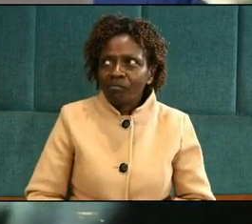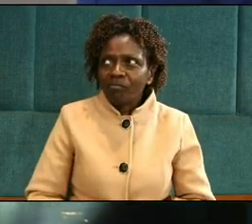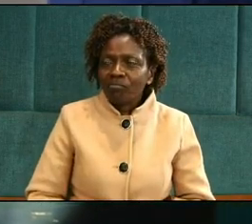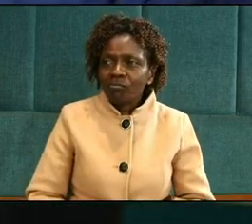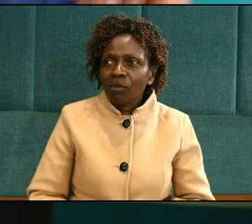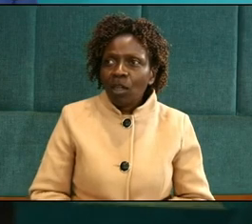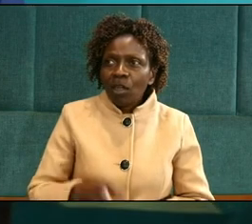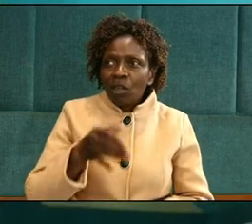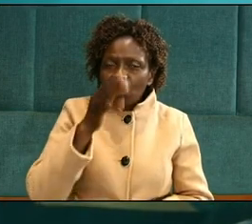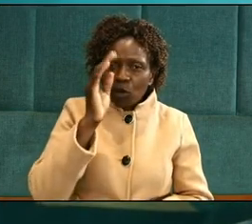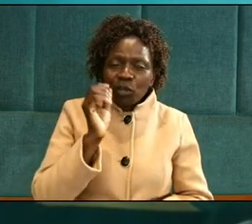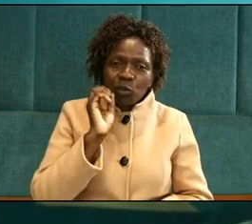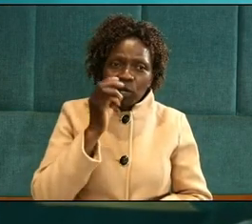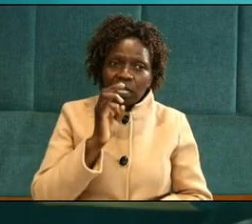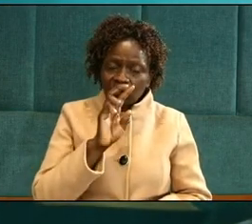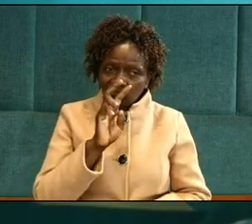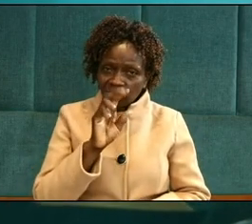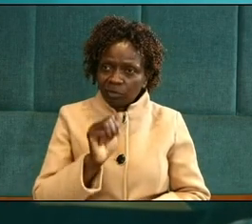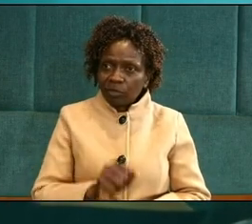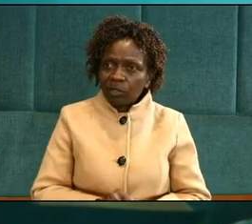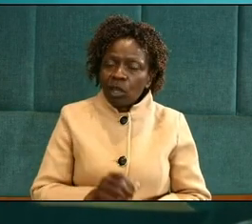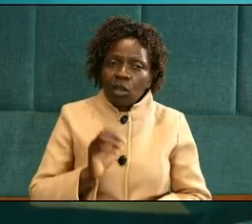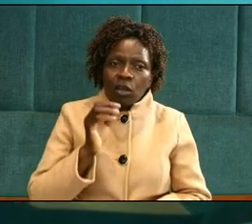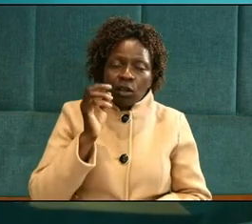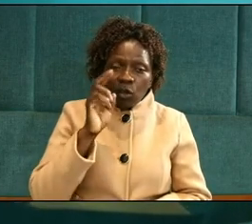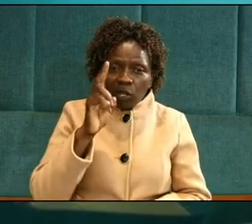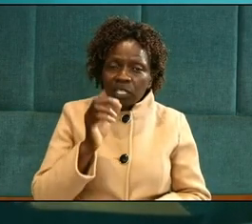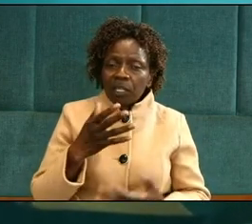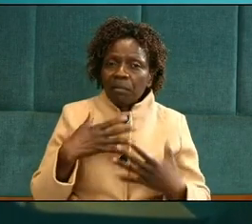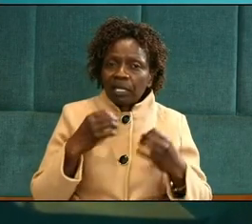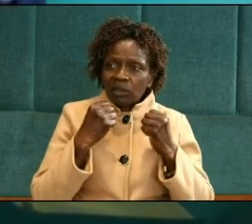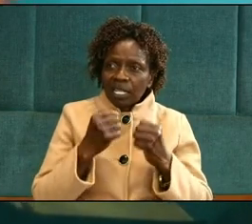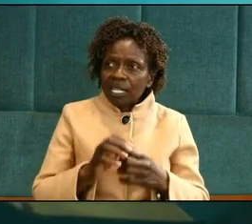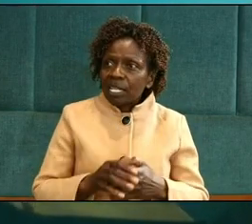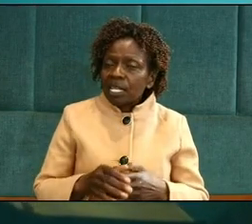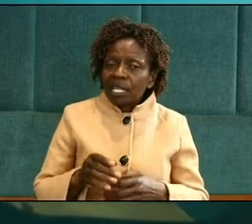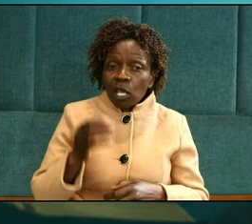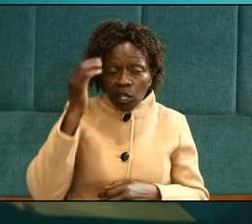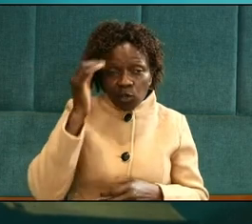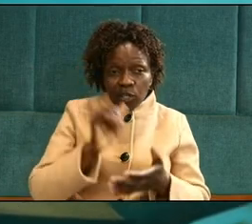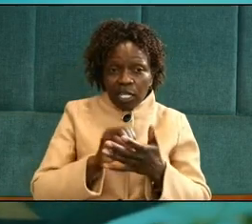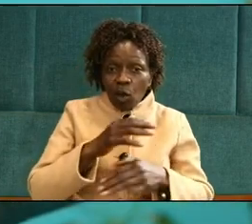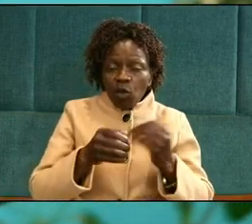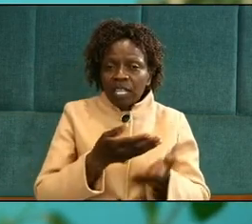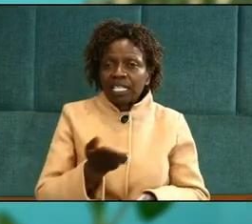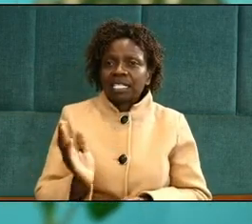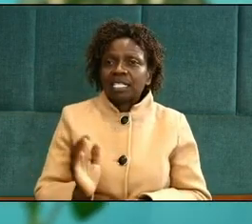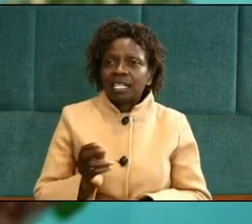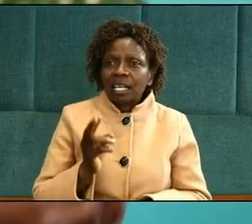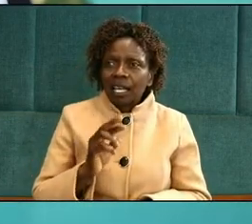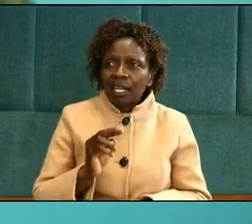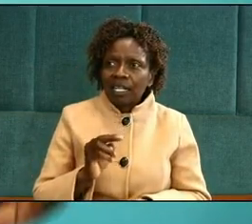God will vindicate me. God is my strength. And you know that all these